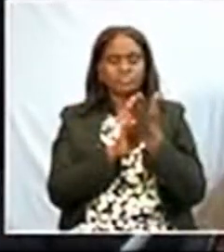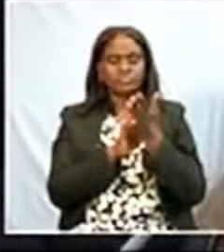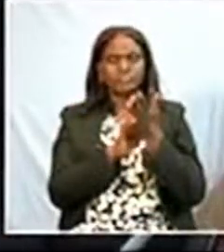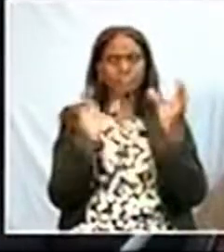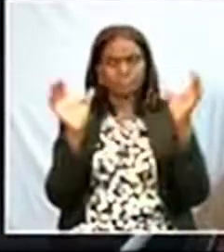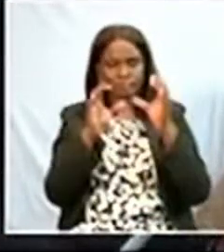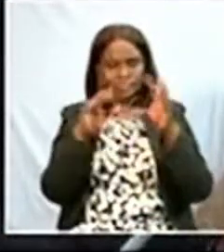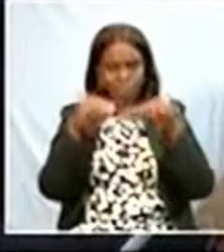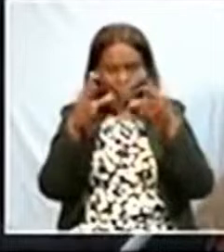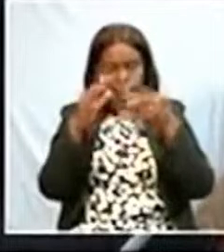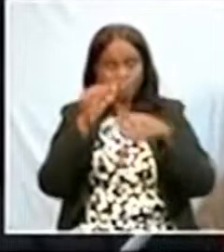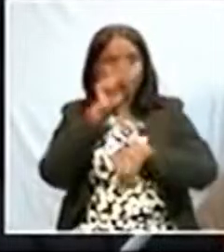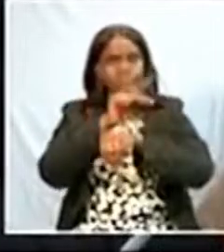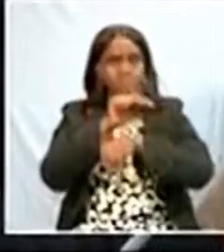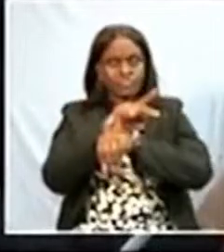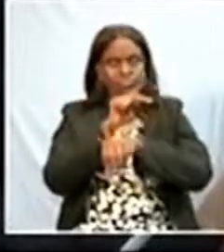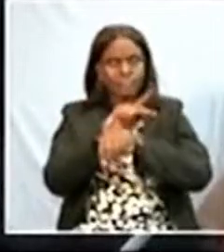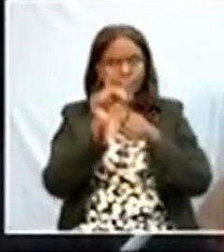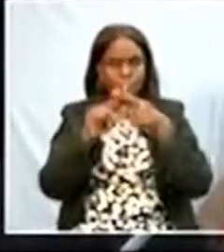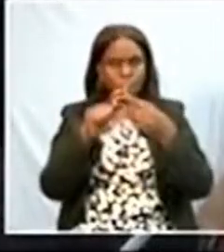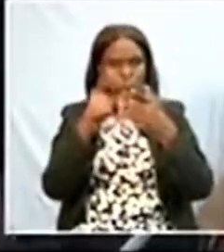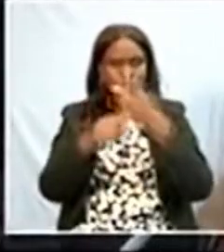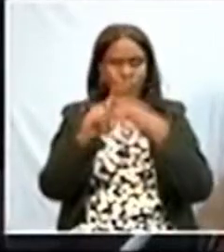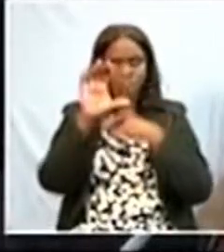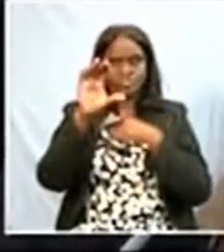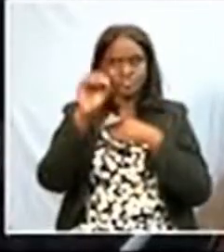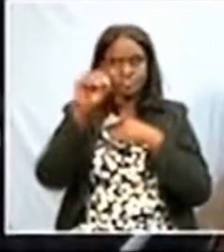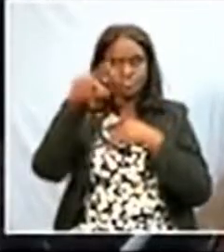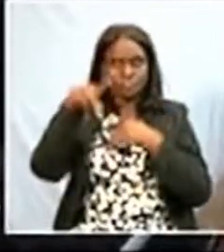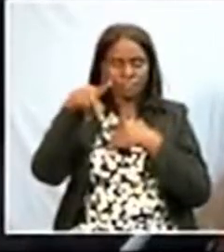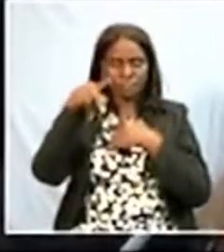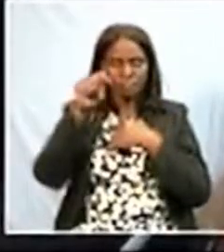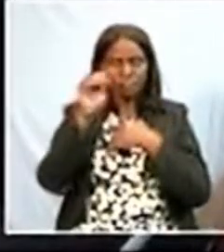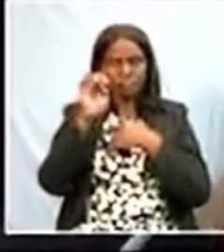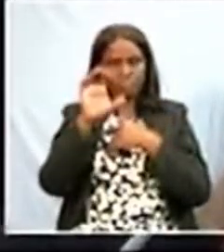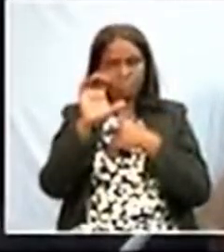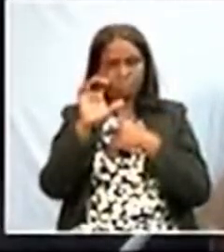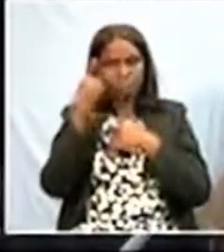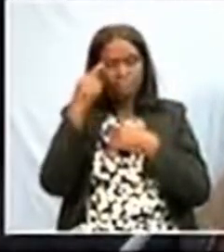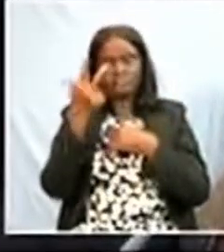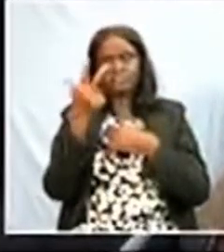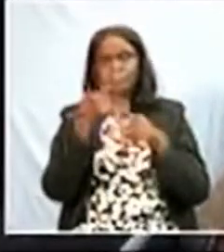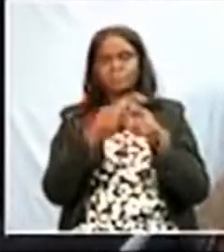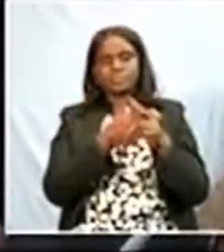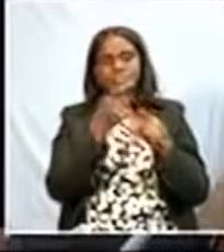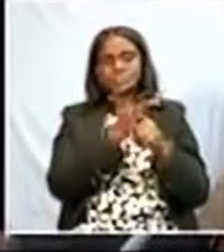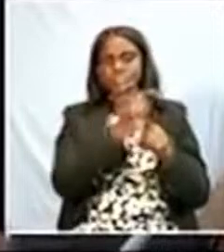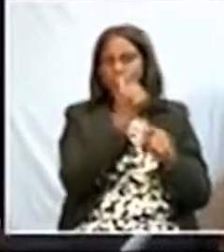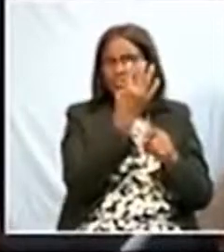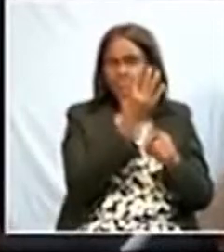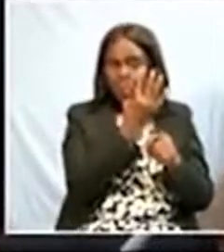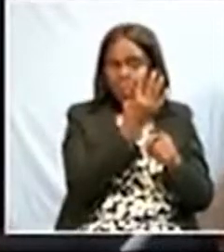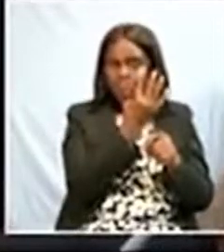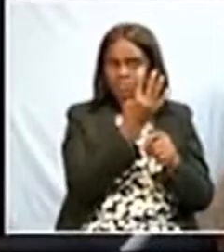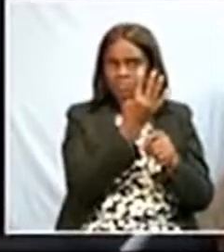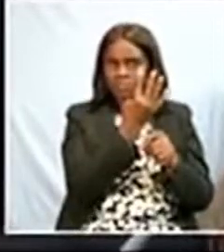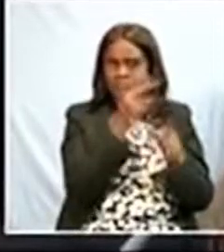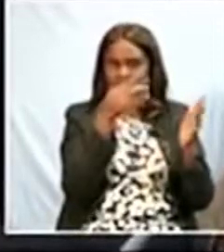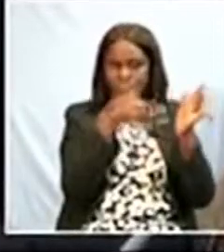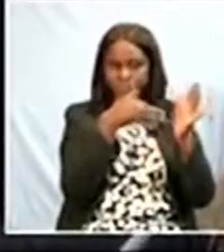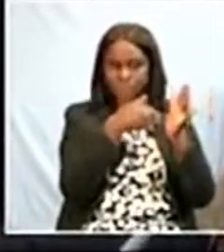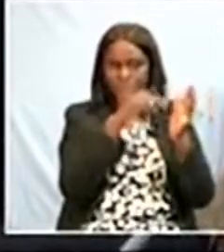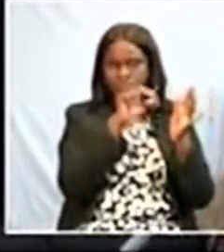council gives a contract to Coptech Investments for 3 months, from 14